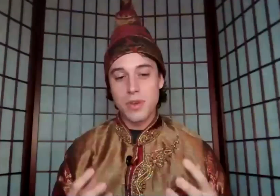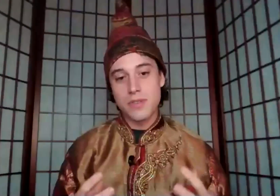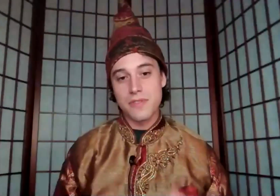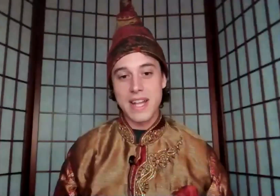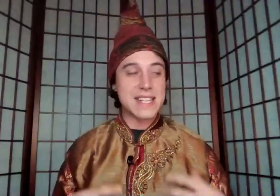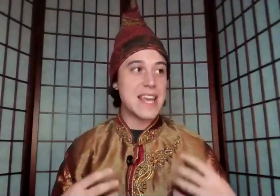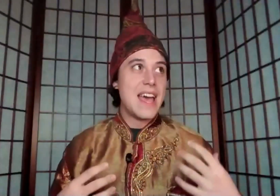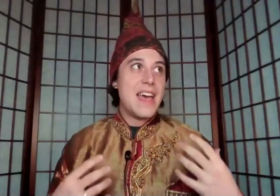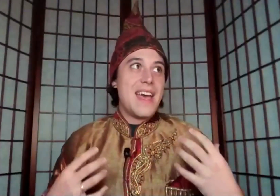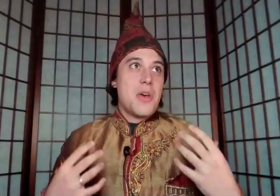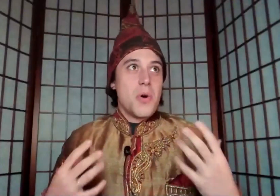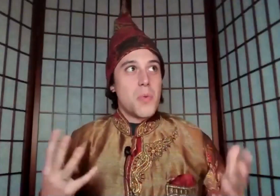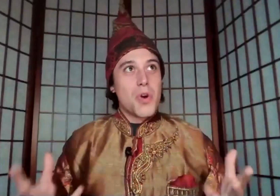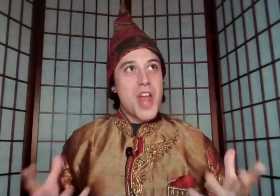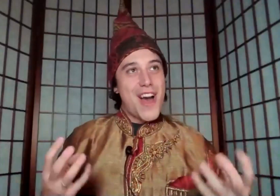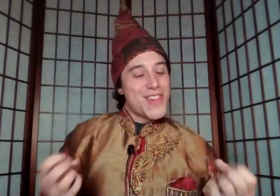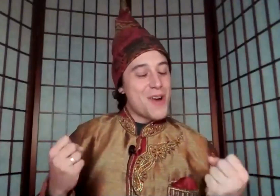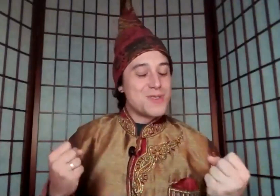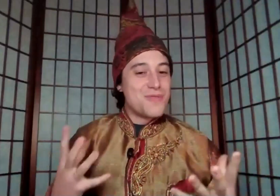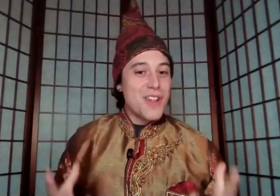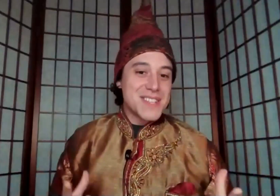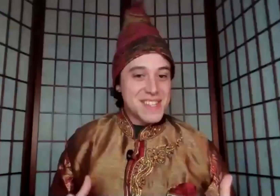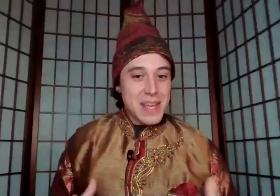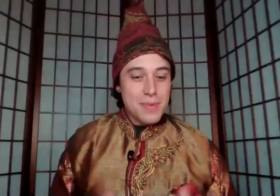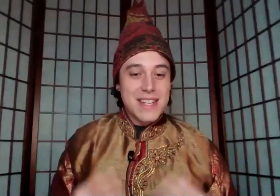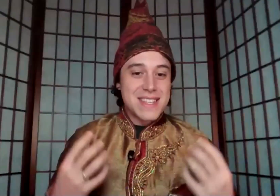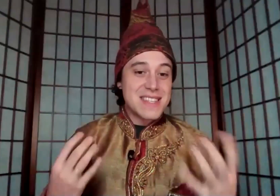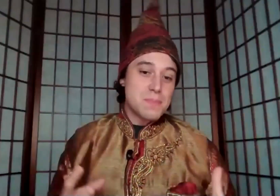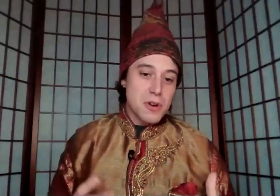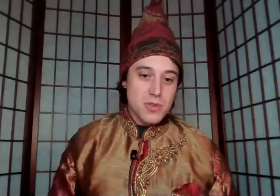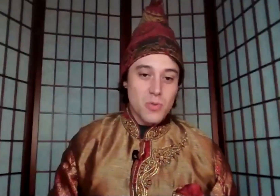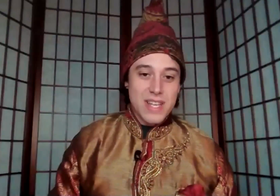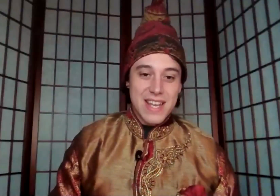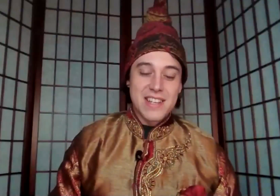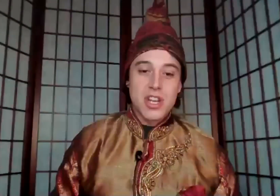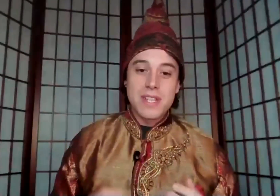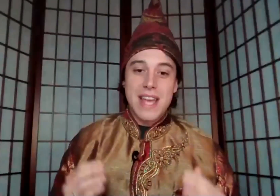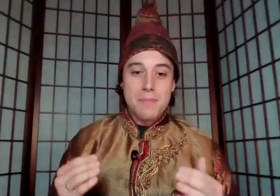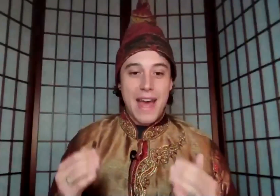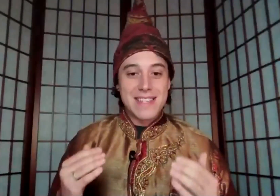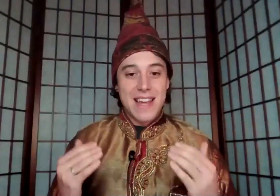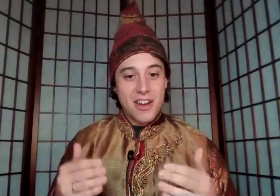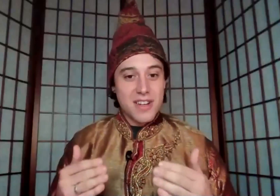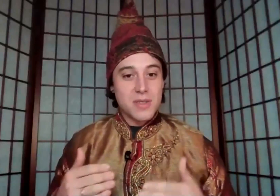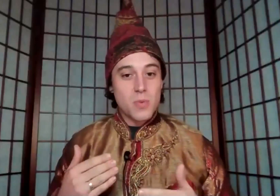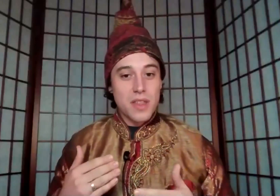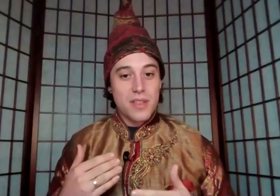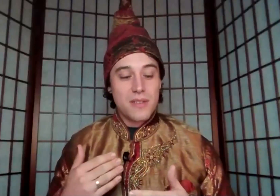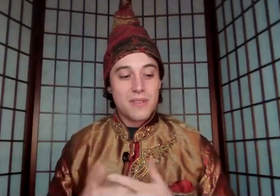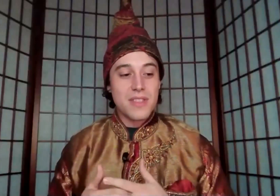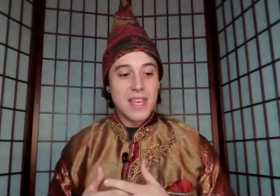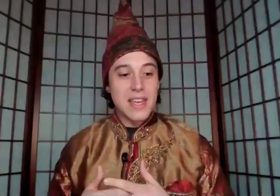and it's beautiful, and we're not allowed to fall asleep. This is the spiritual wind, and it's always at bats and at odds